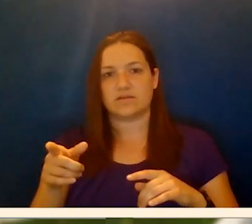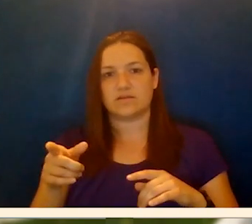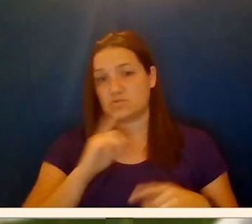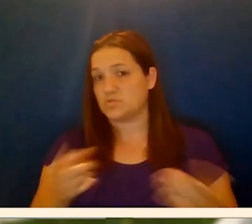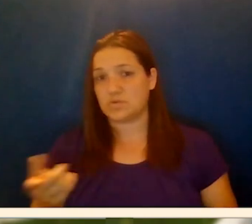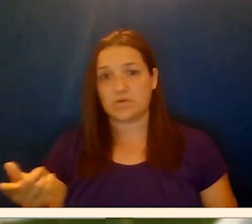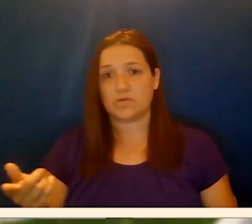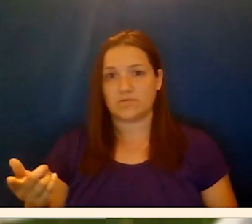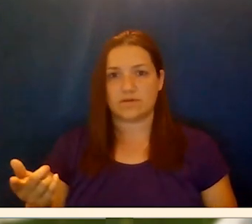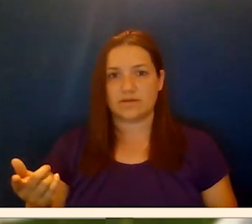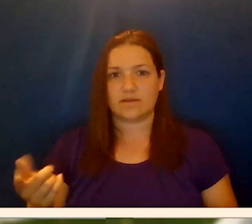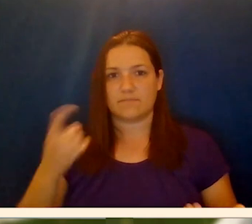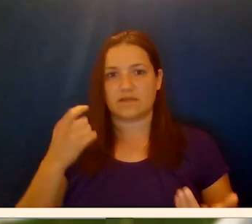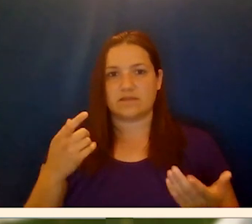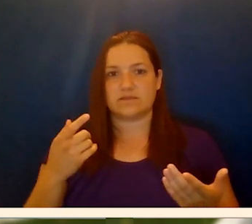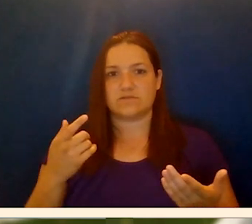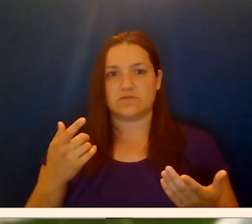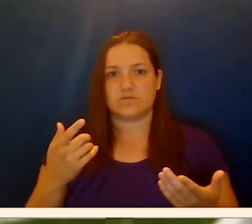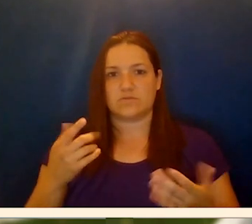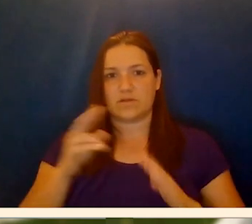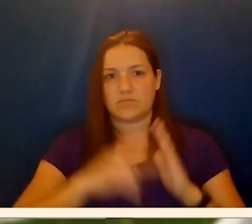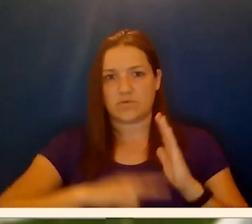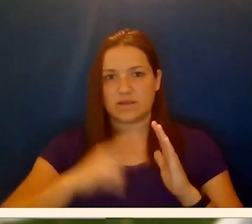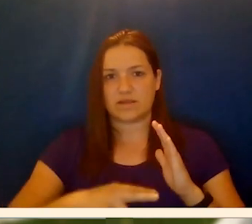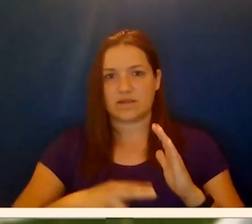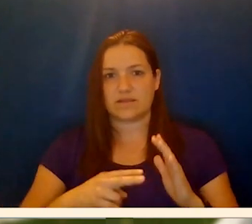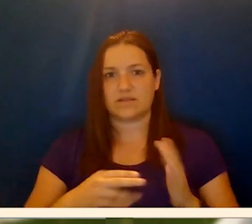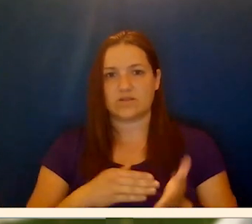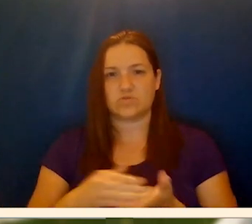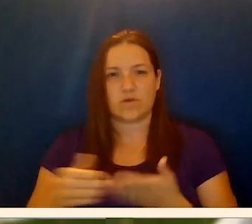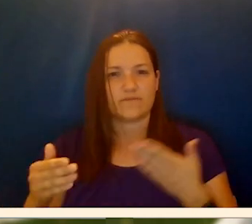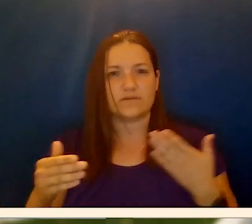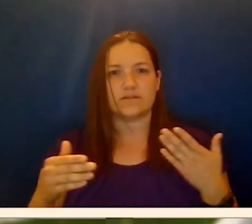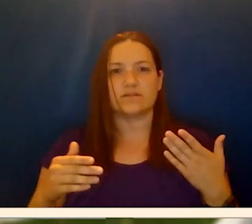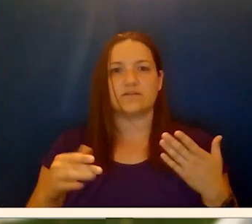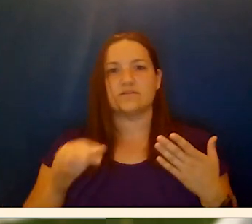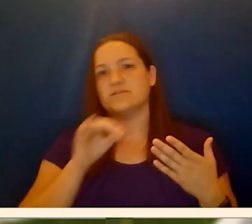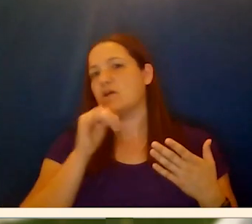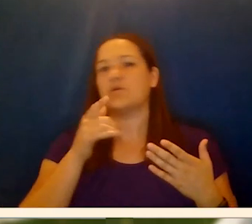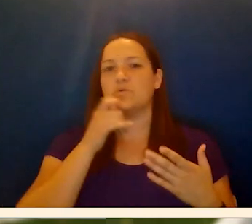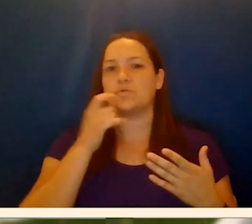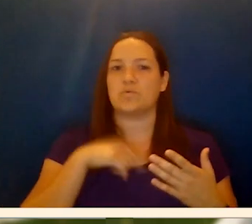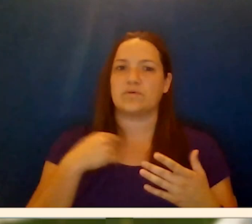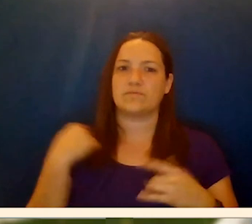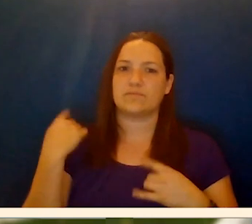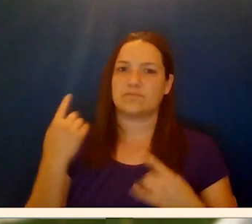we're facing, because the things I'm reading, and too often, is not who we've been in the